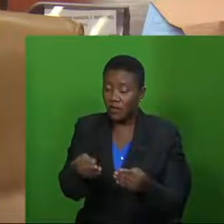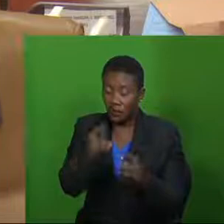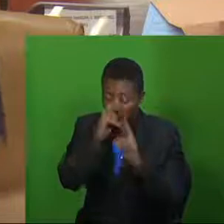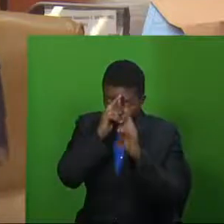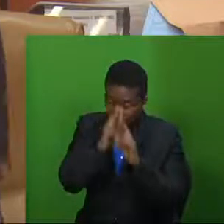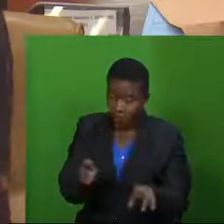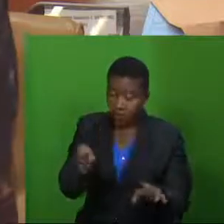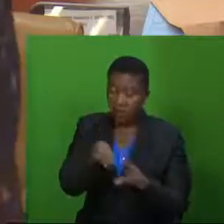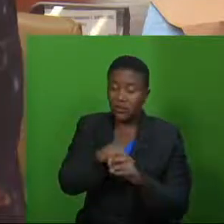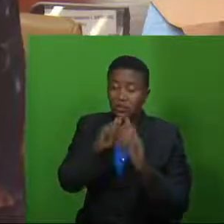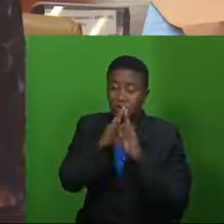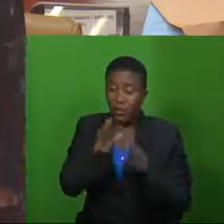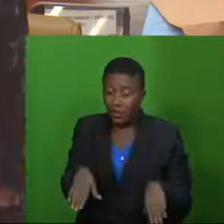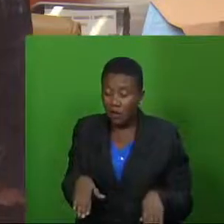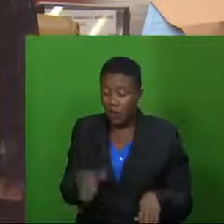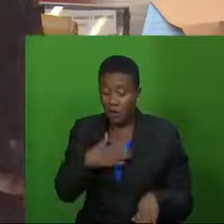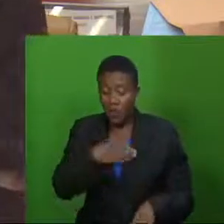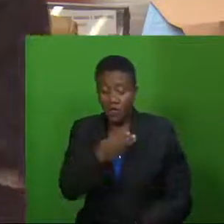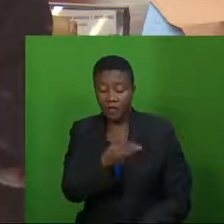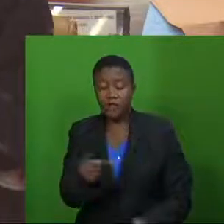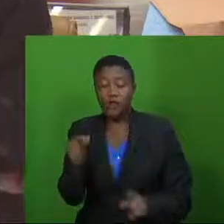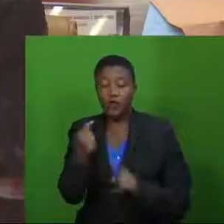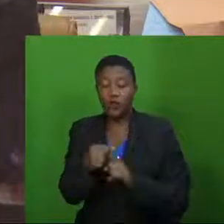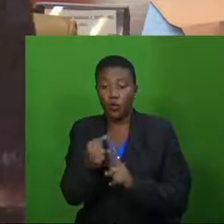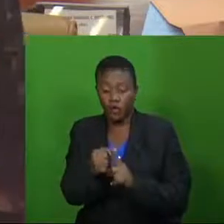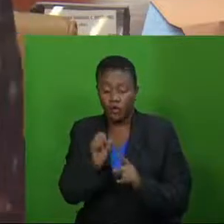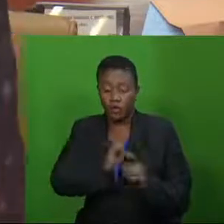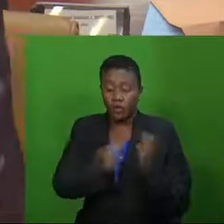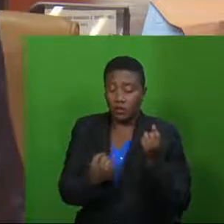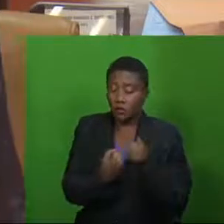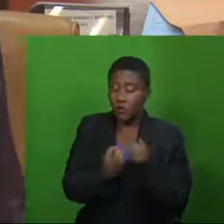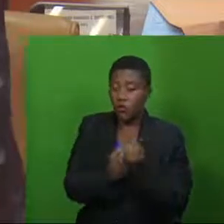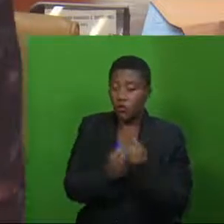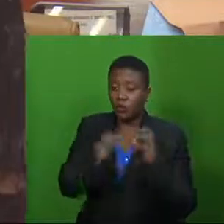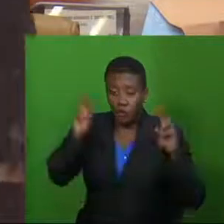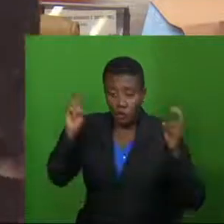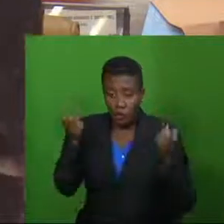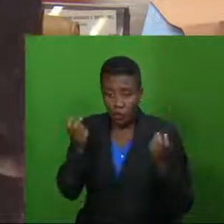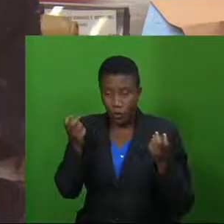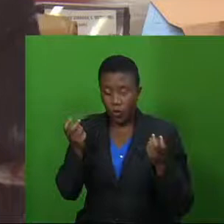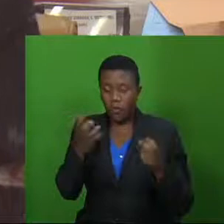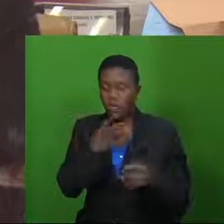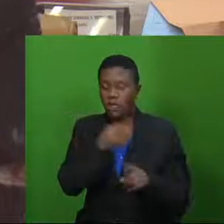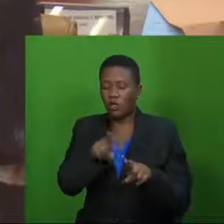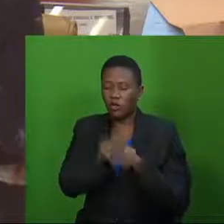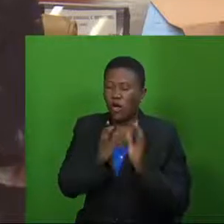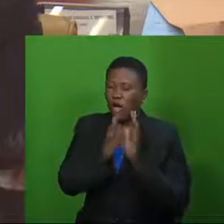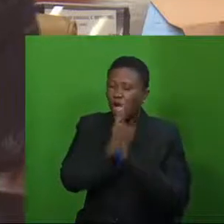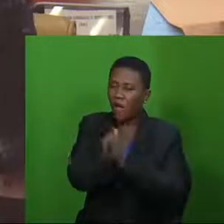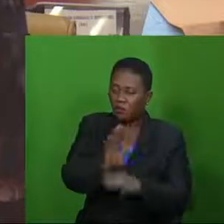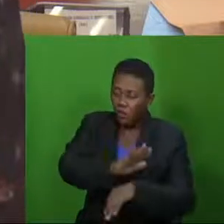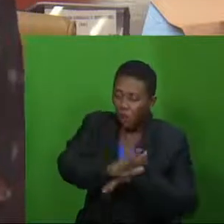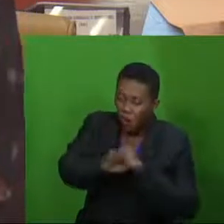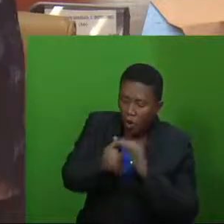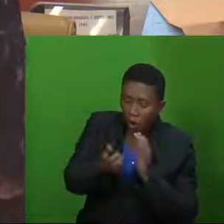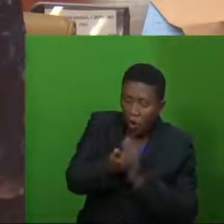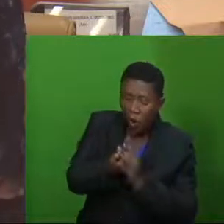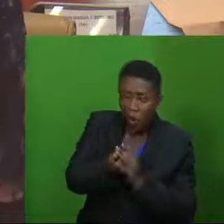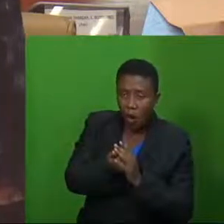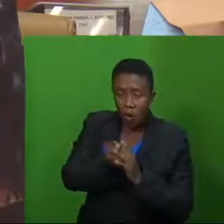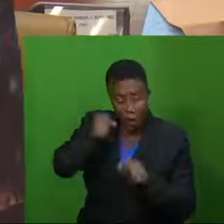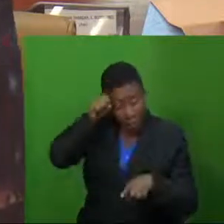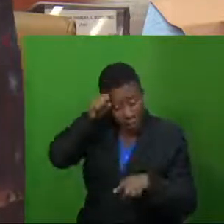these few words, Mr. Speaker, I support the motion and call on all other colleagues within the chamber